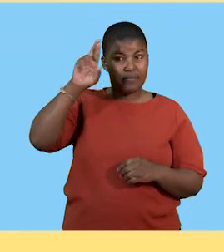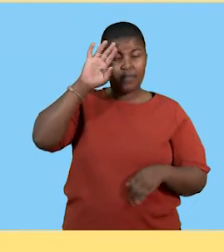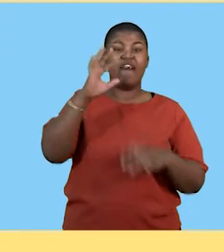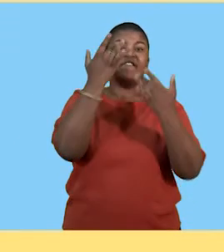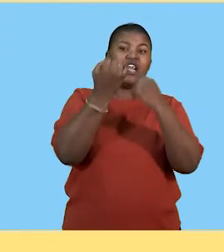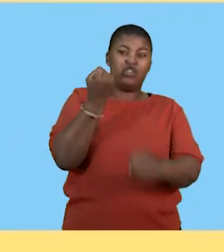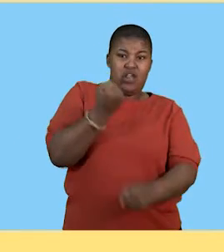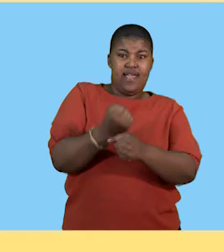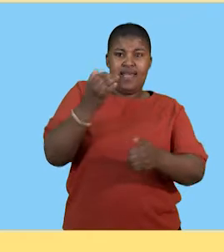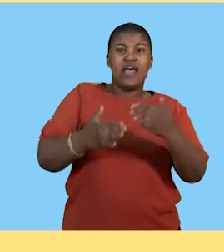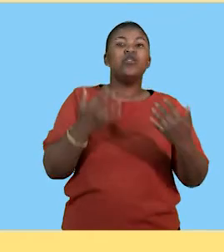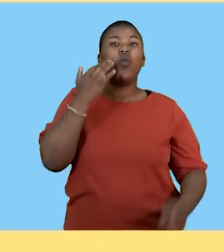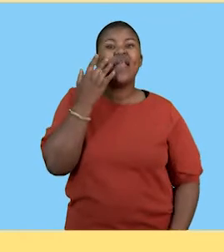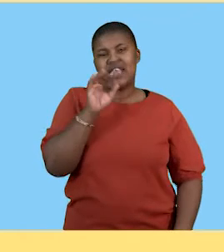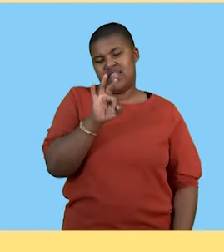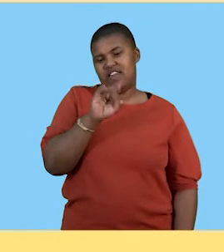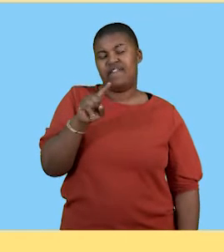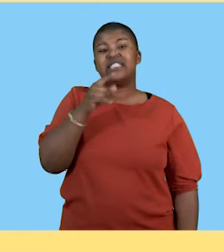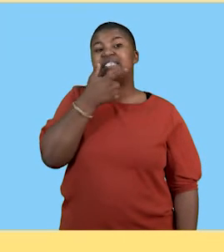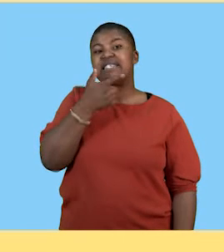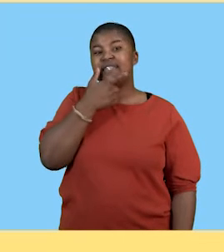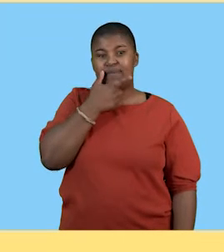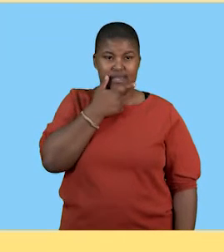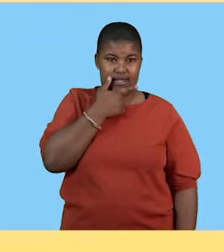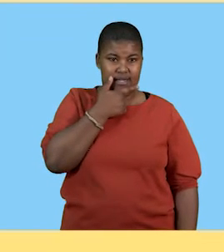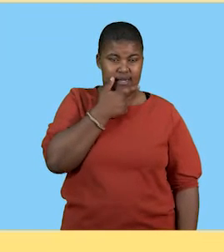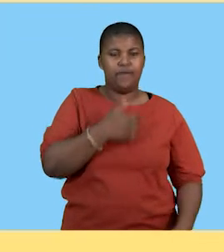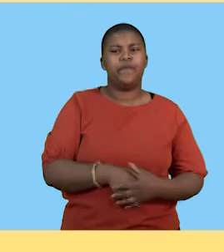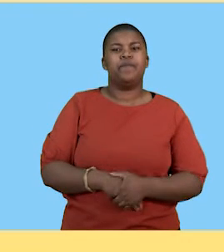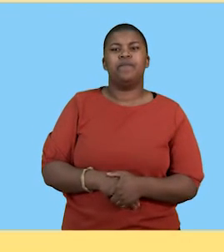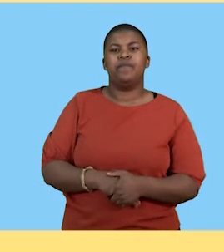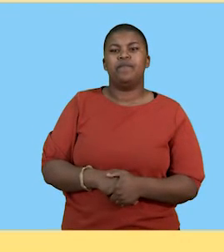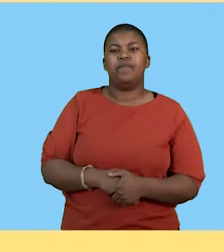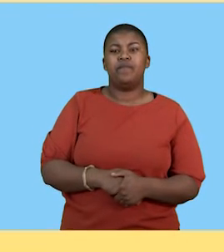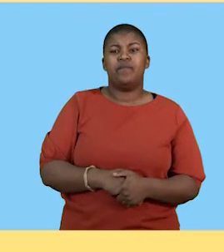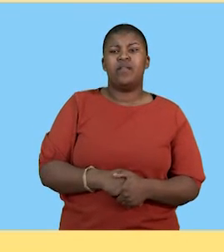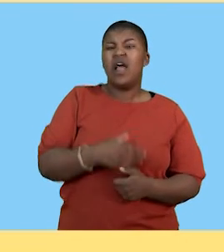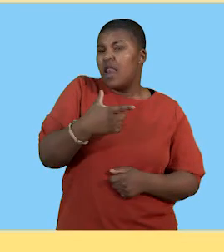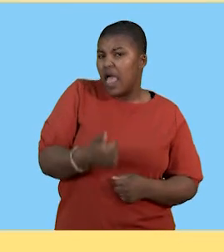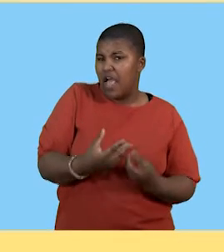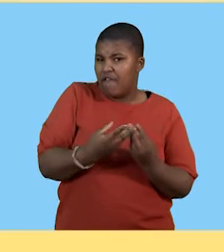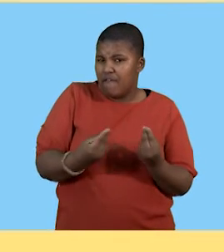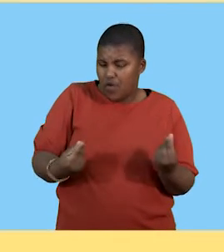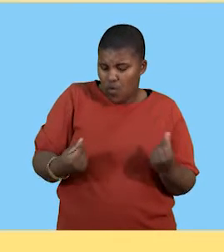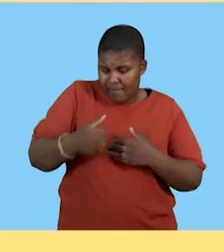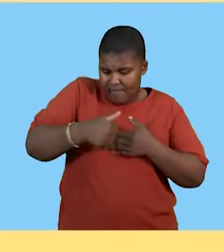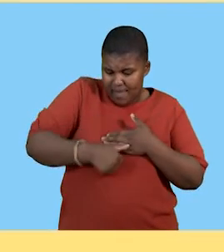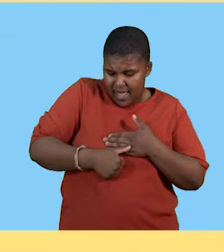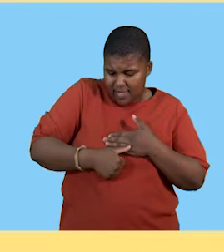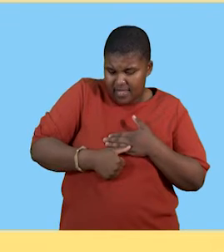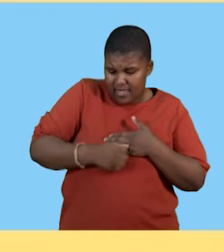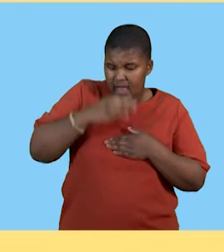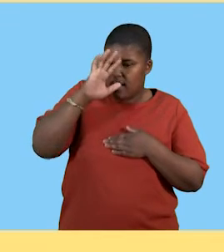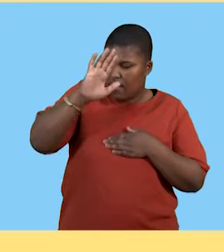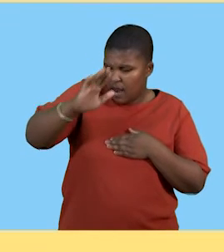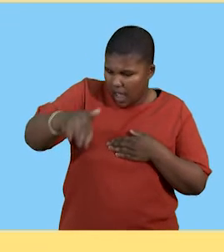financial year is ending on the 31st of December. So when we're on 31 December, in the next few months, on the 30th of June, in the